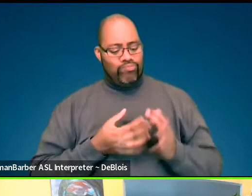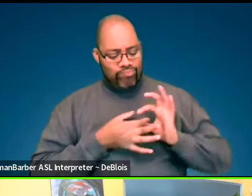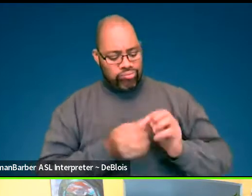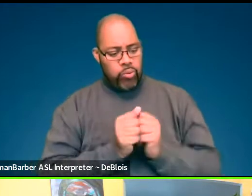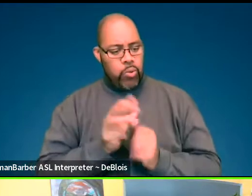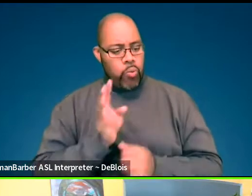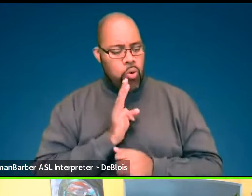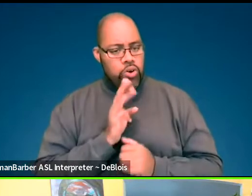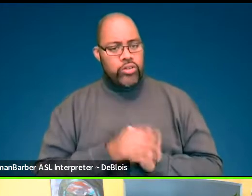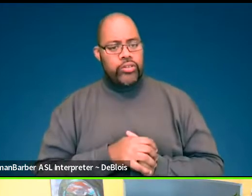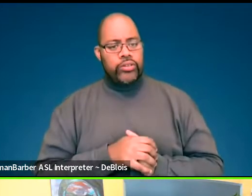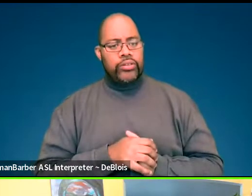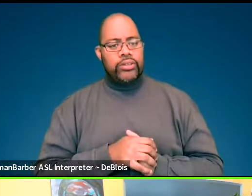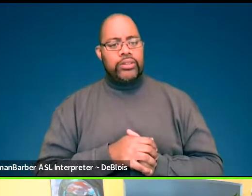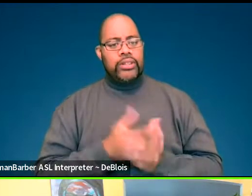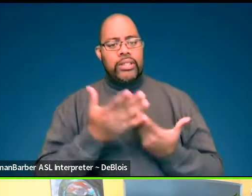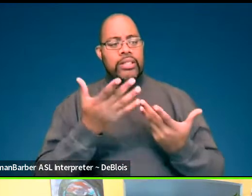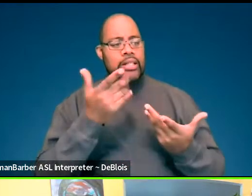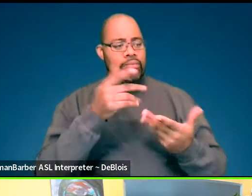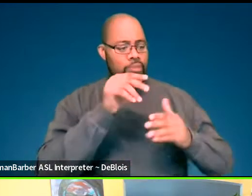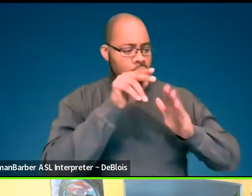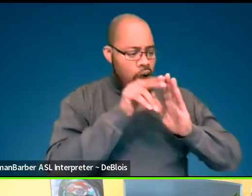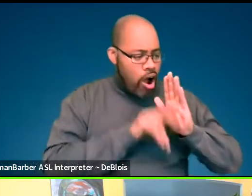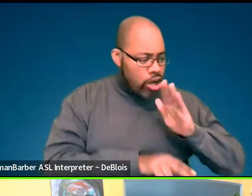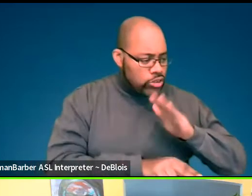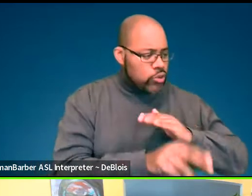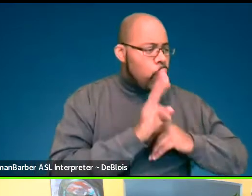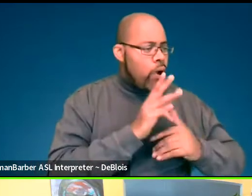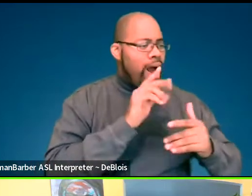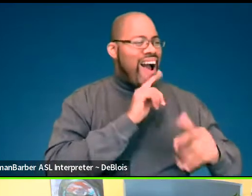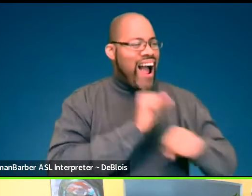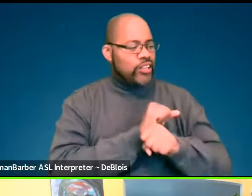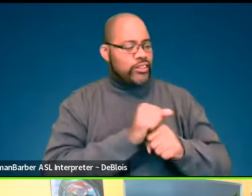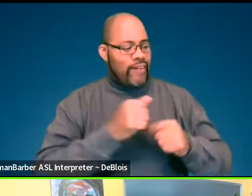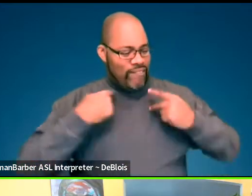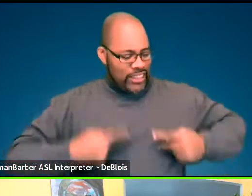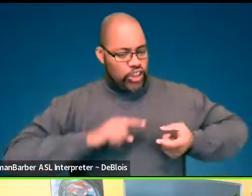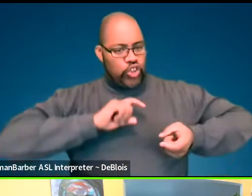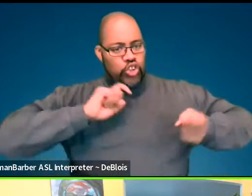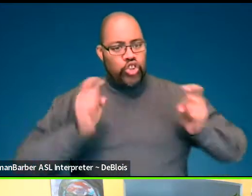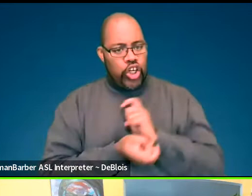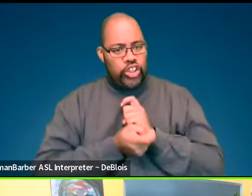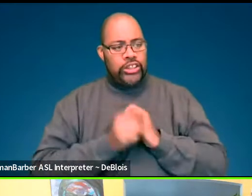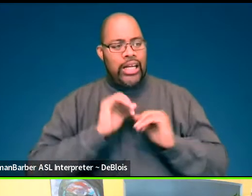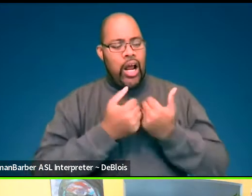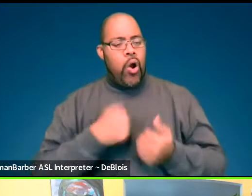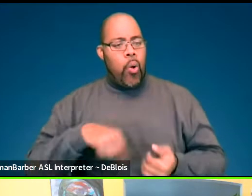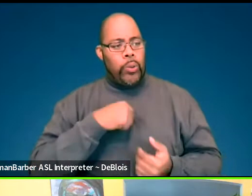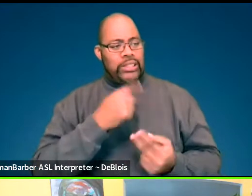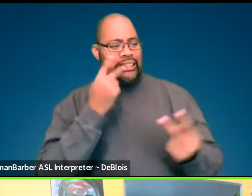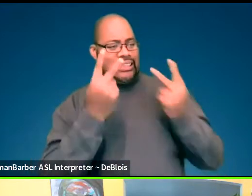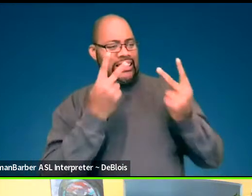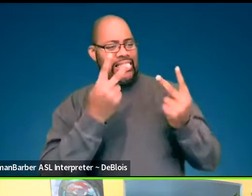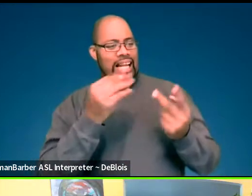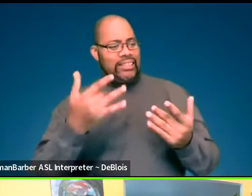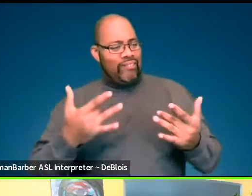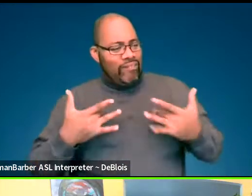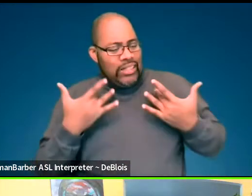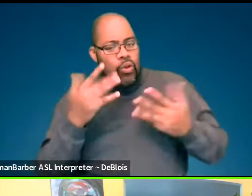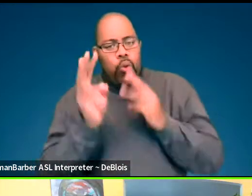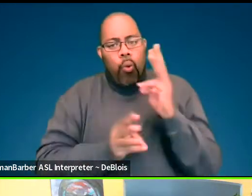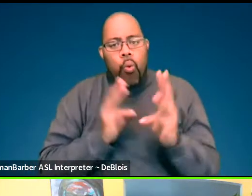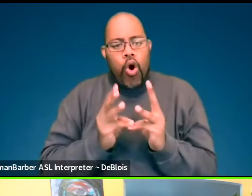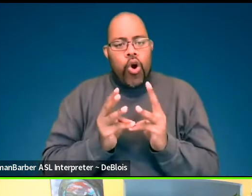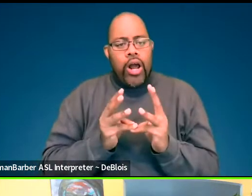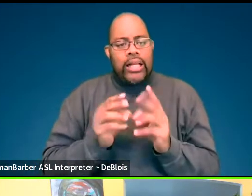water, be it like submerged, how it actually physically changes how we see and sense the world